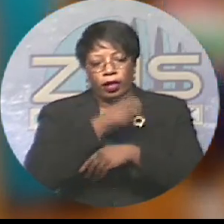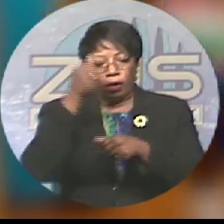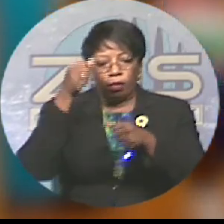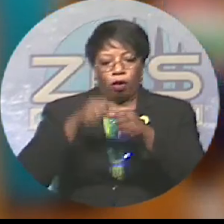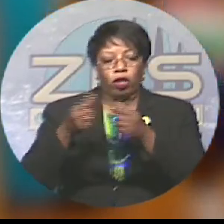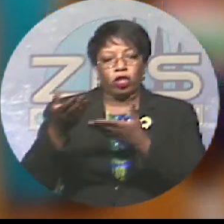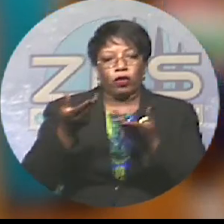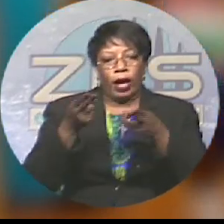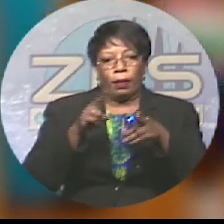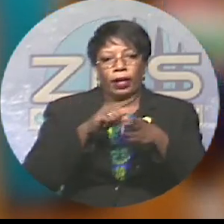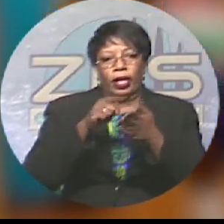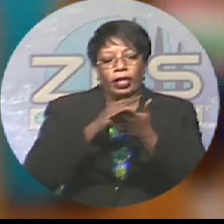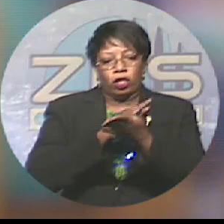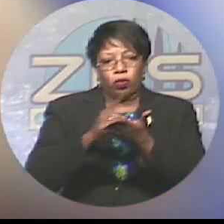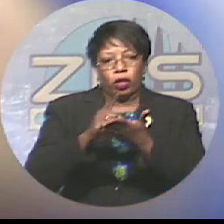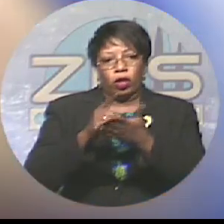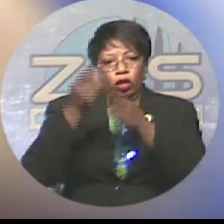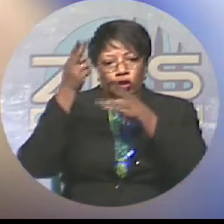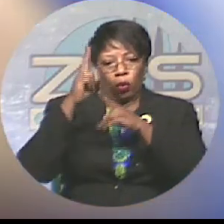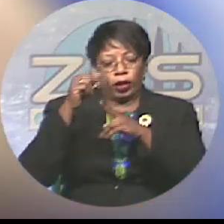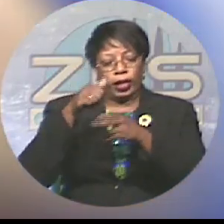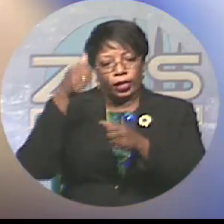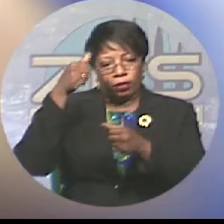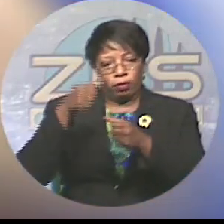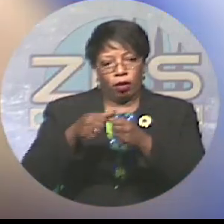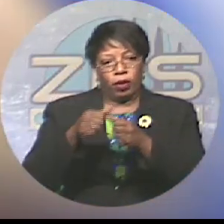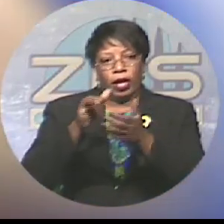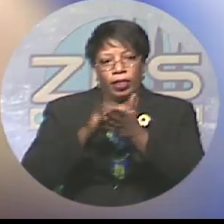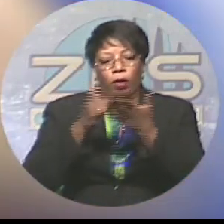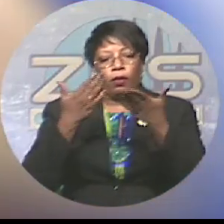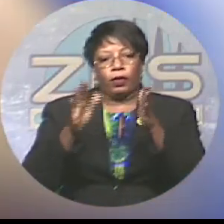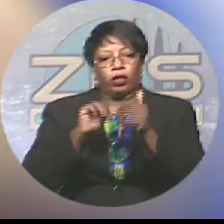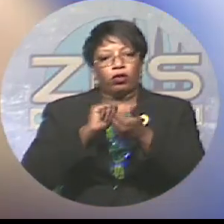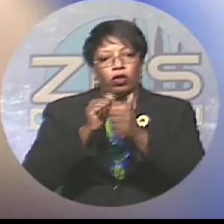earlier this week to honor his memory. And that will do it for